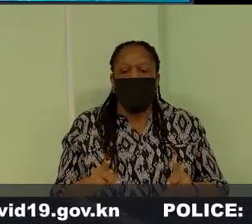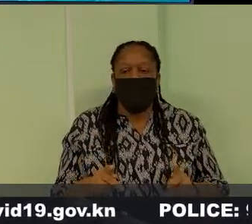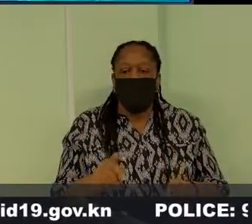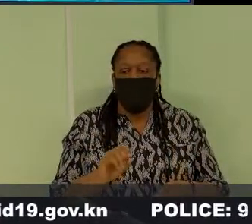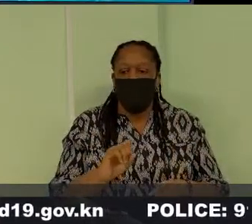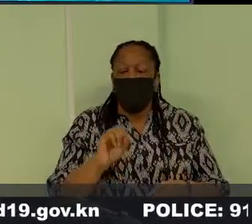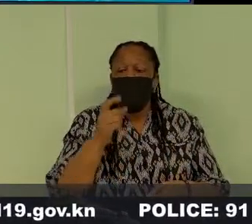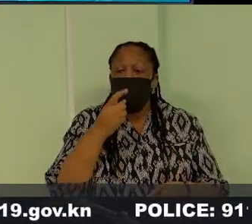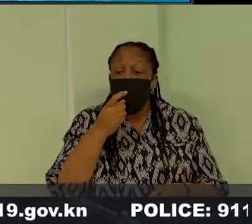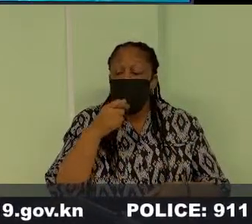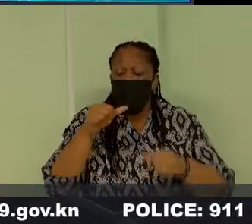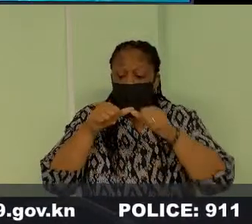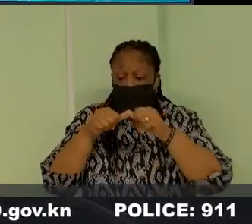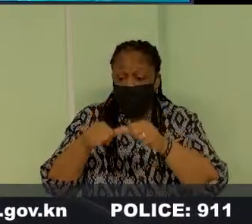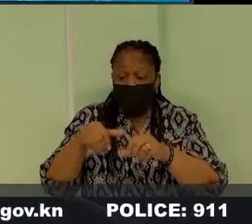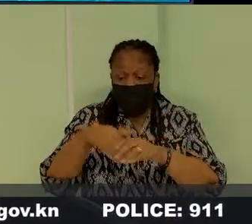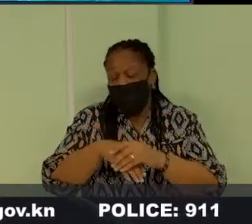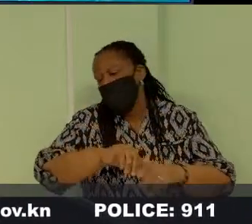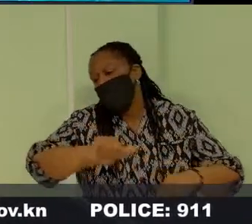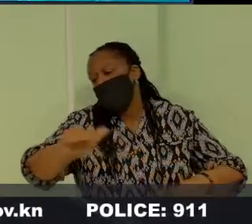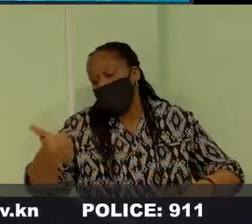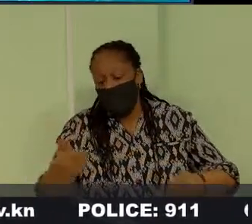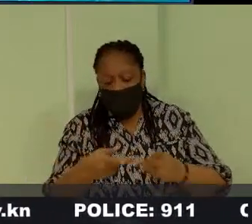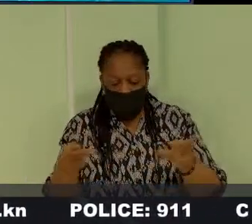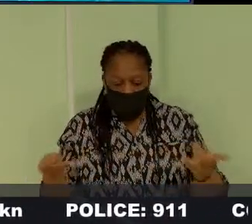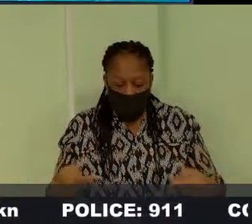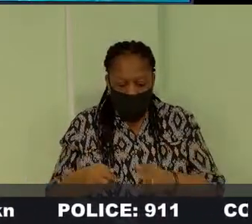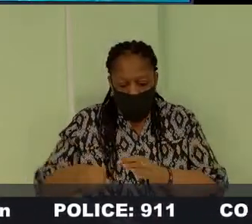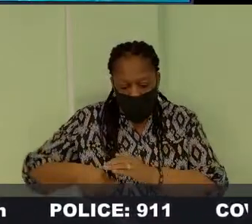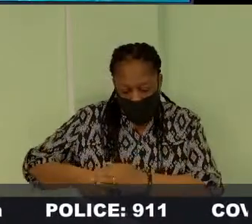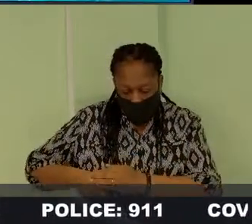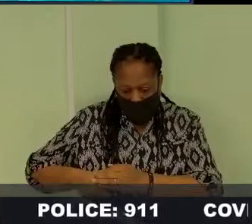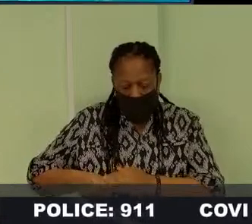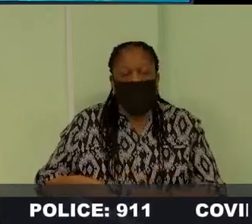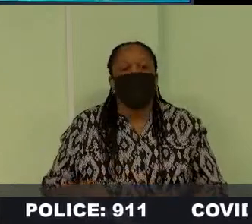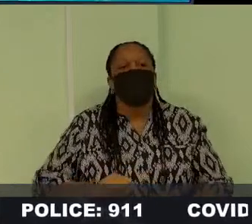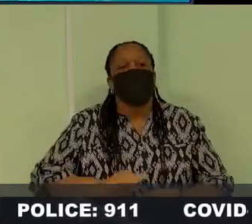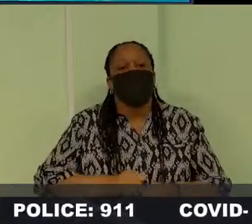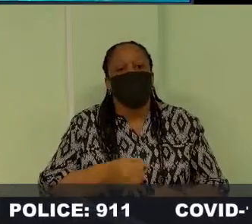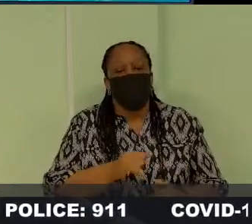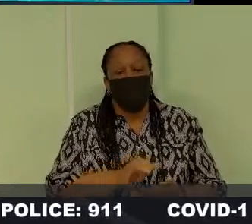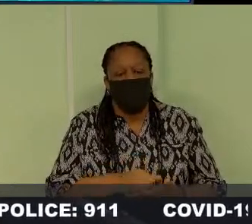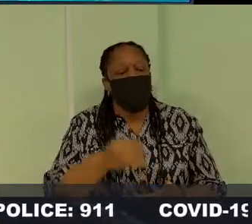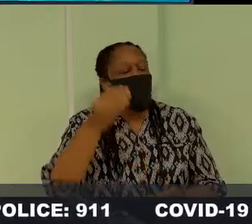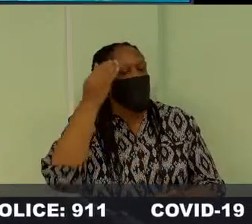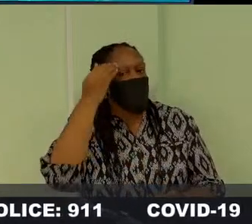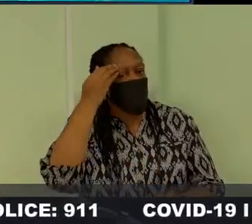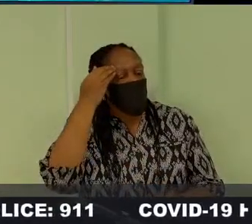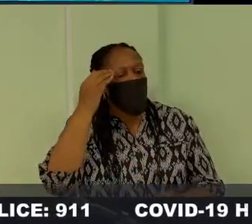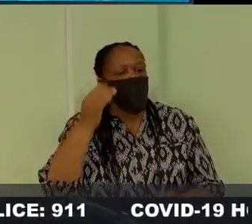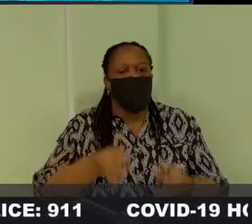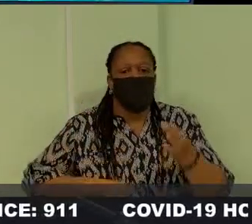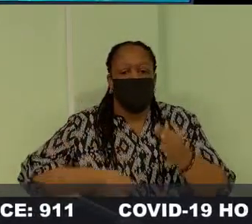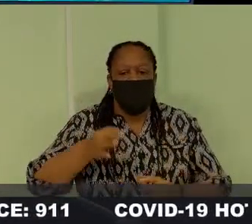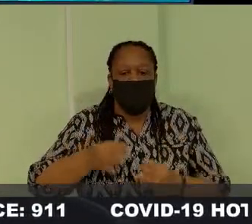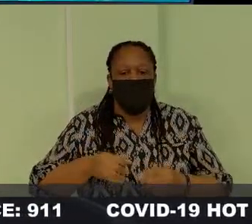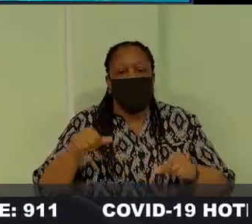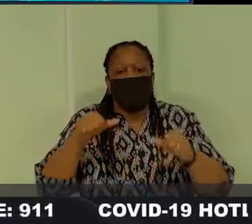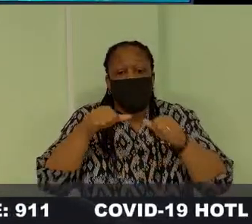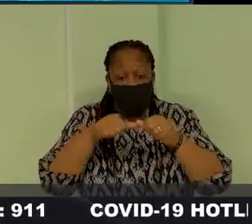both categories, that is, both from the travelers coming in from the Caribbean bubble